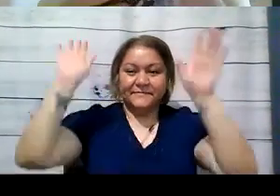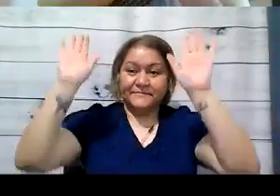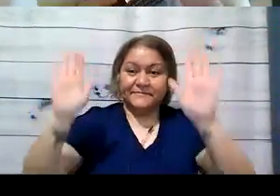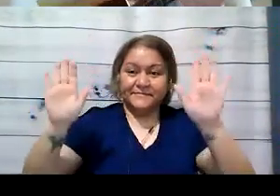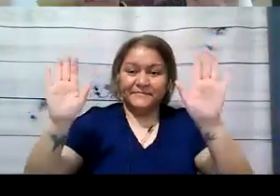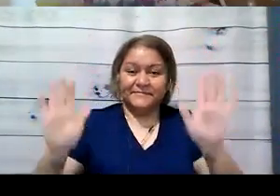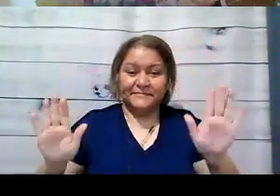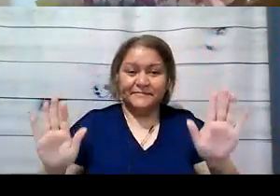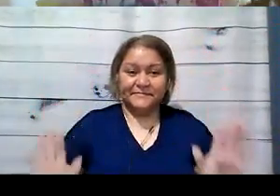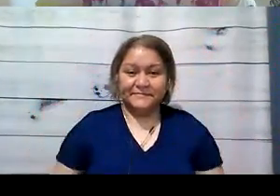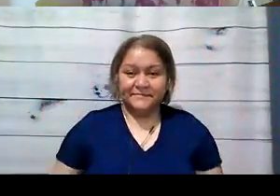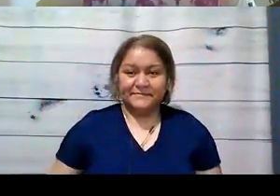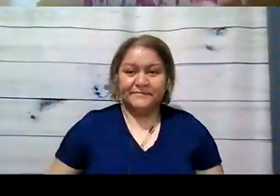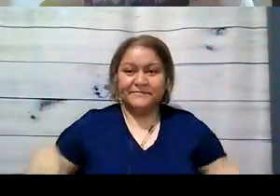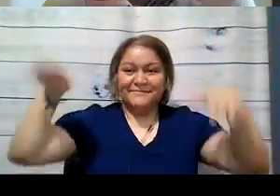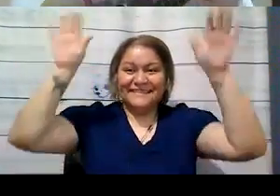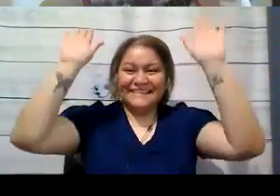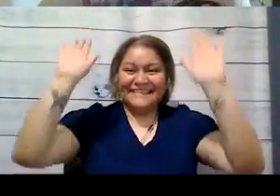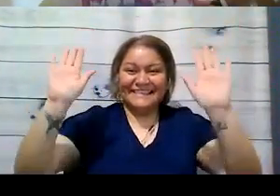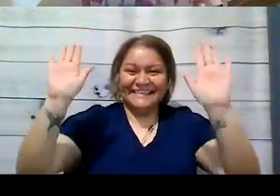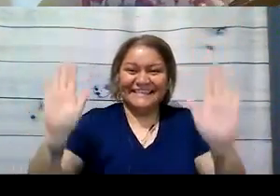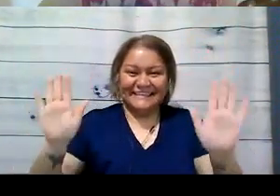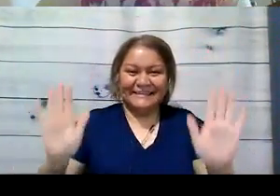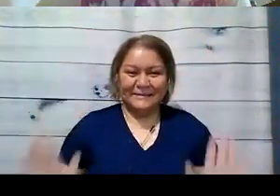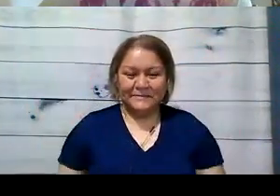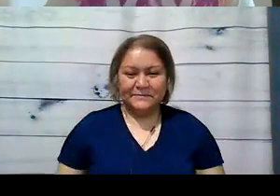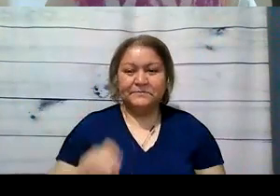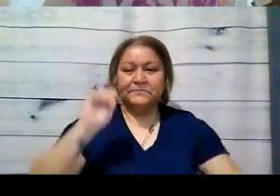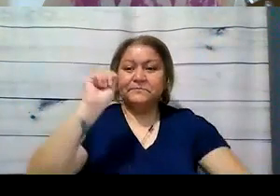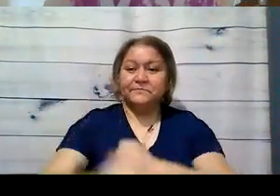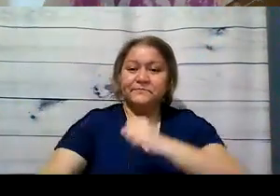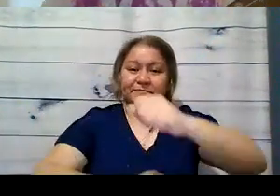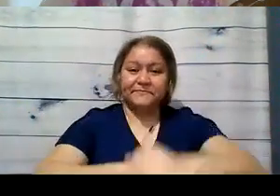roly-roly-poly, down, down, down, down, down, down.